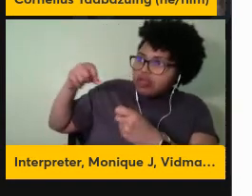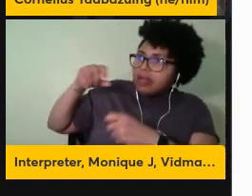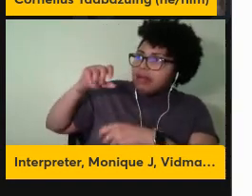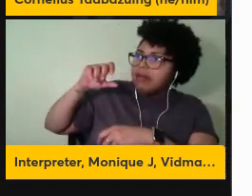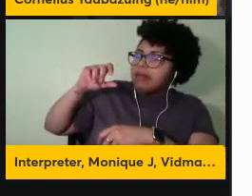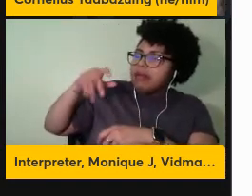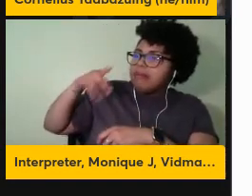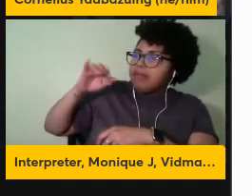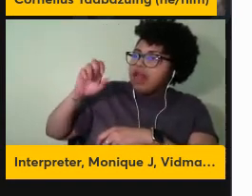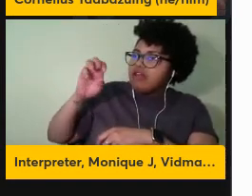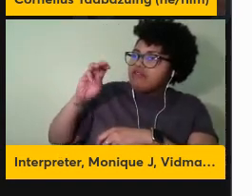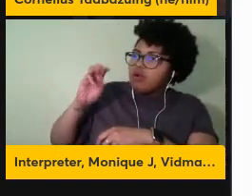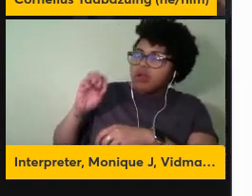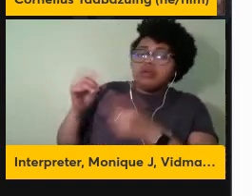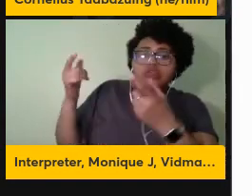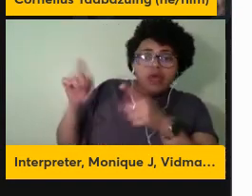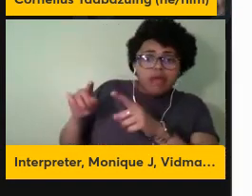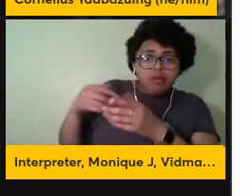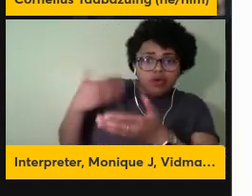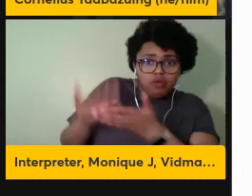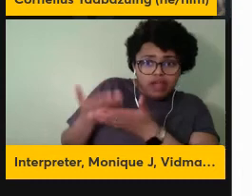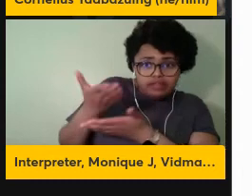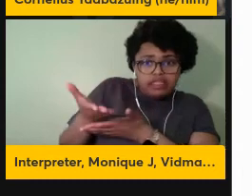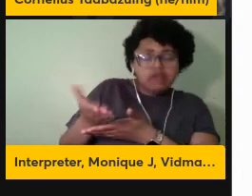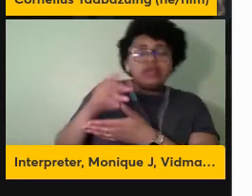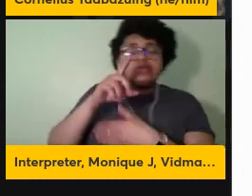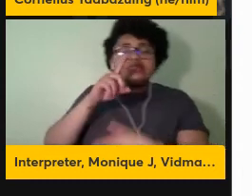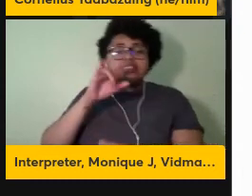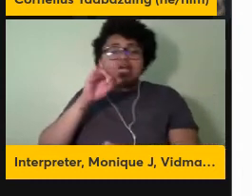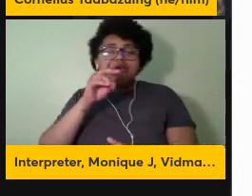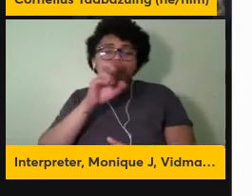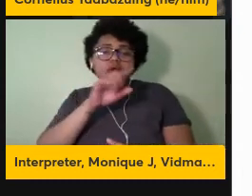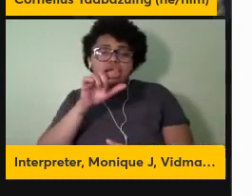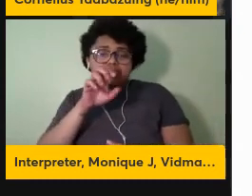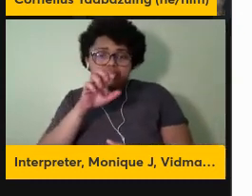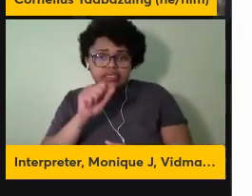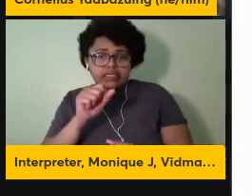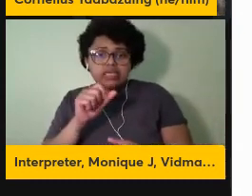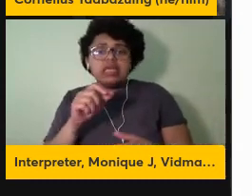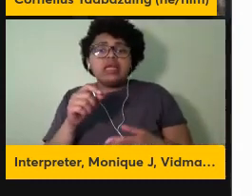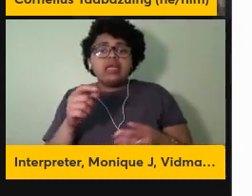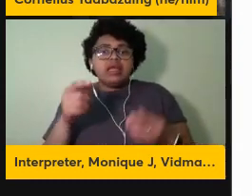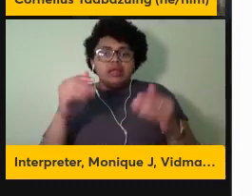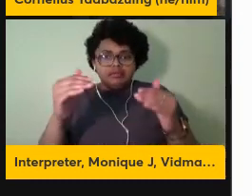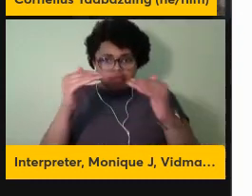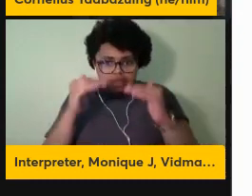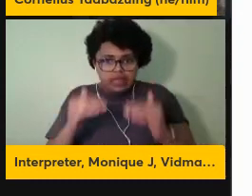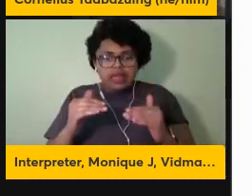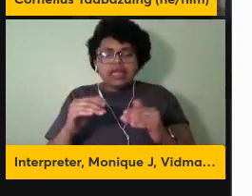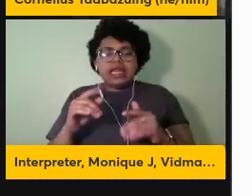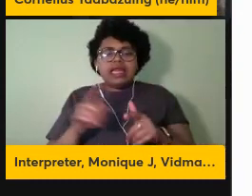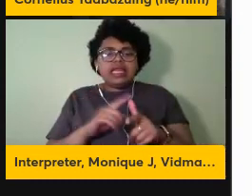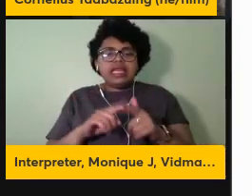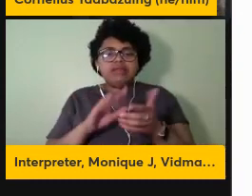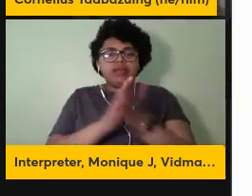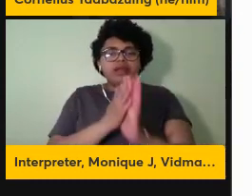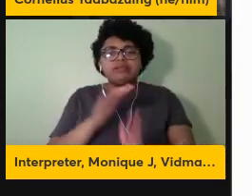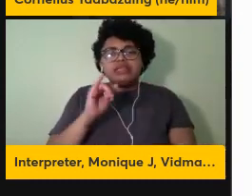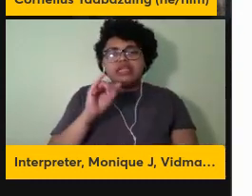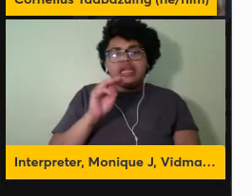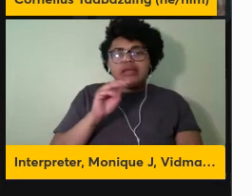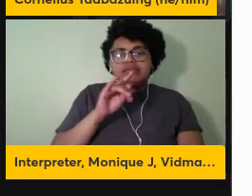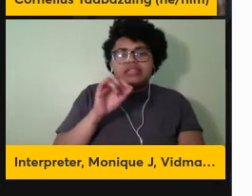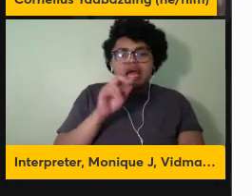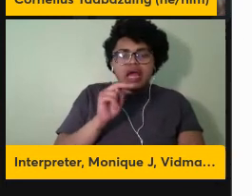it dimerizes, it gains activity towards itself, and then it's an enzyme that acts like a scissor, so it'll cleave things, and so